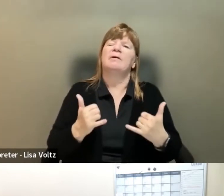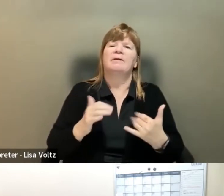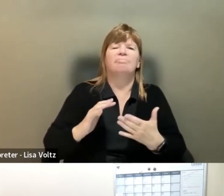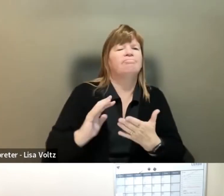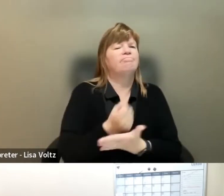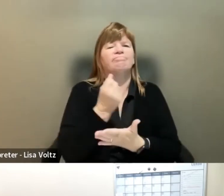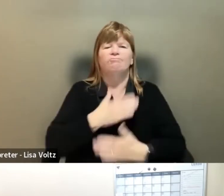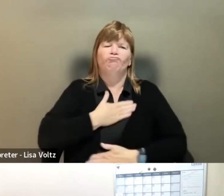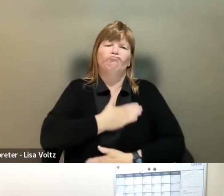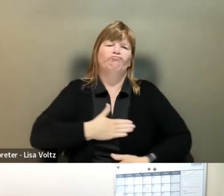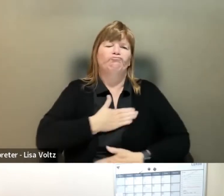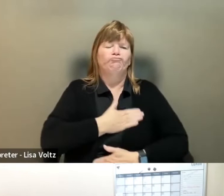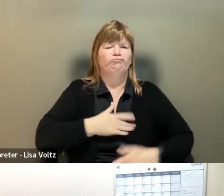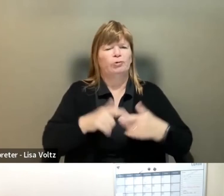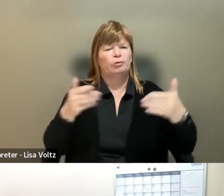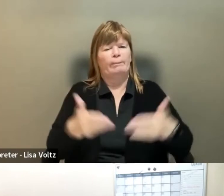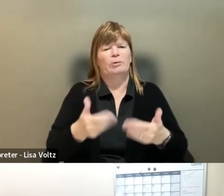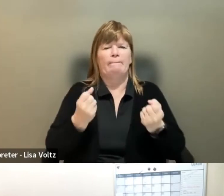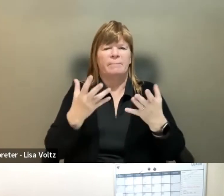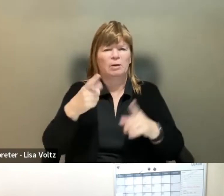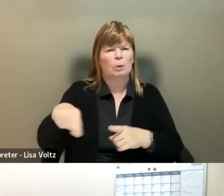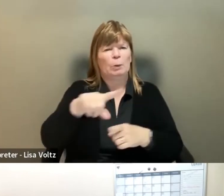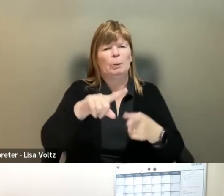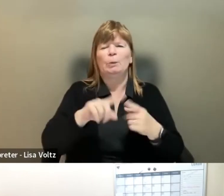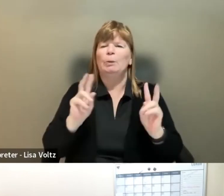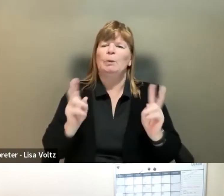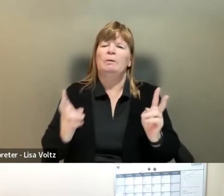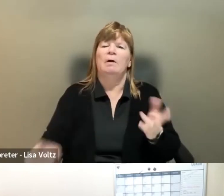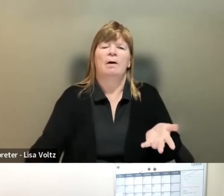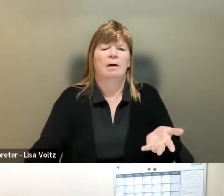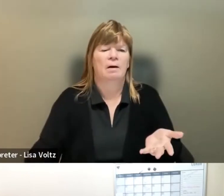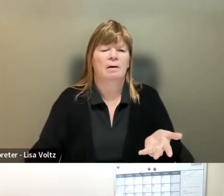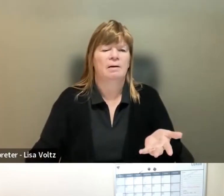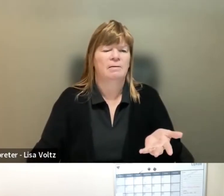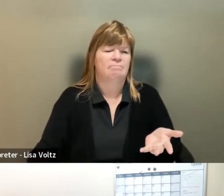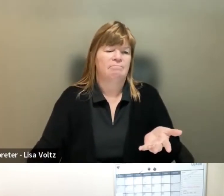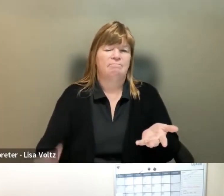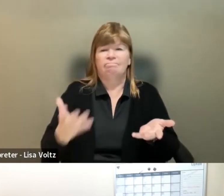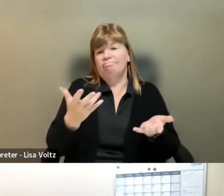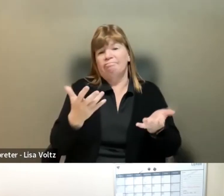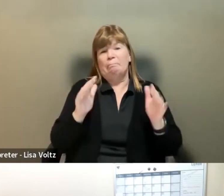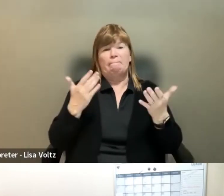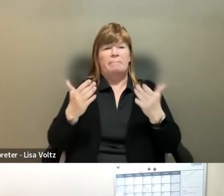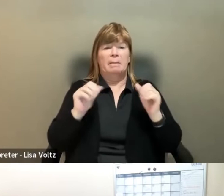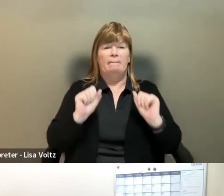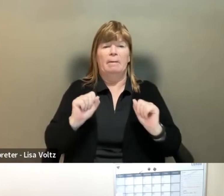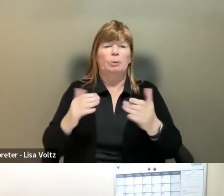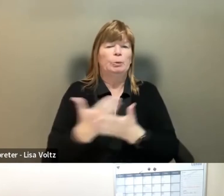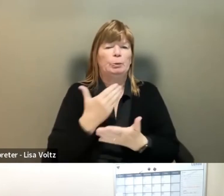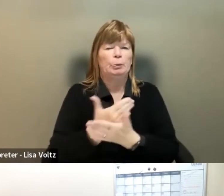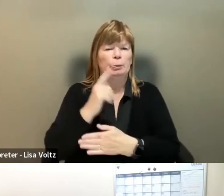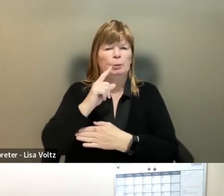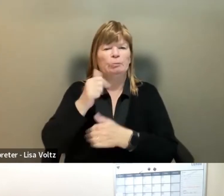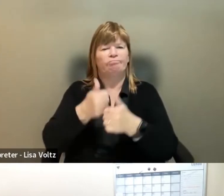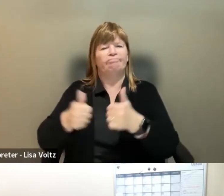pleasure of introducing many of you to some potentially new federal programs to